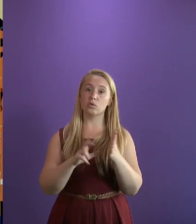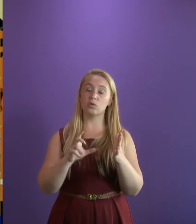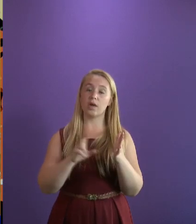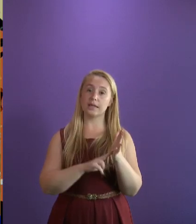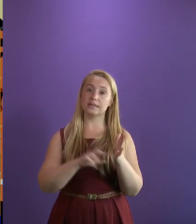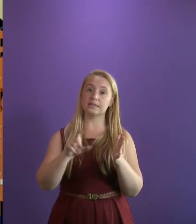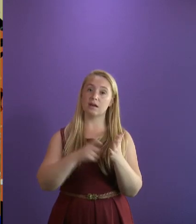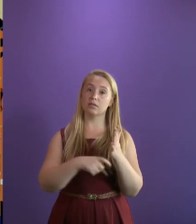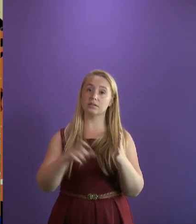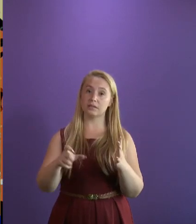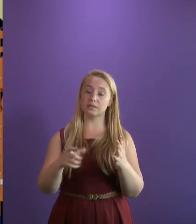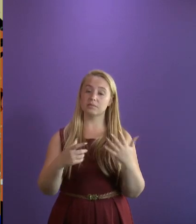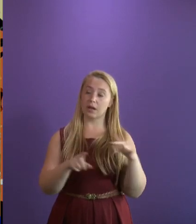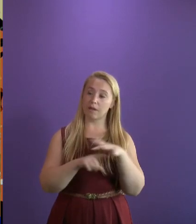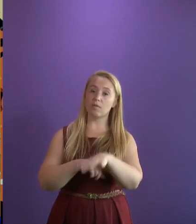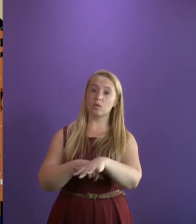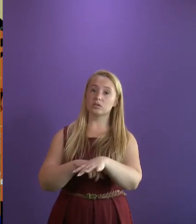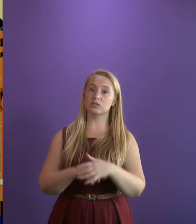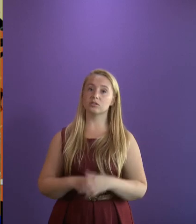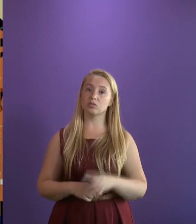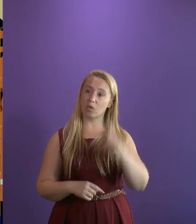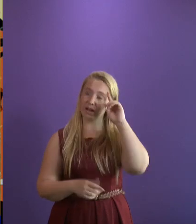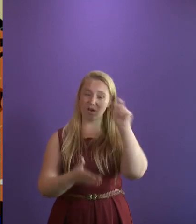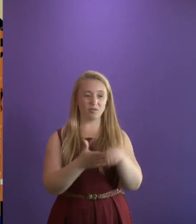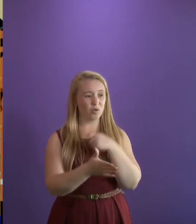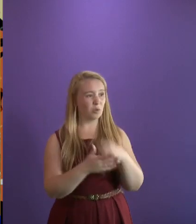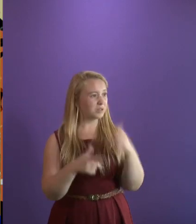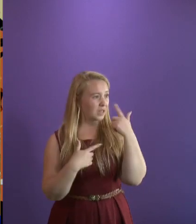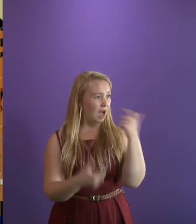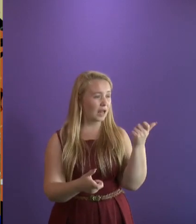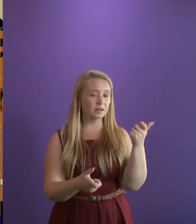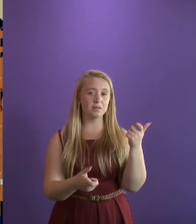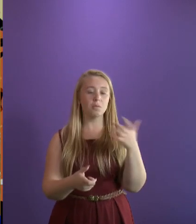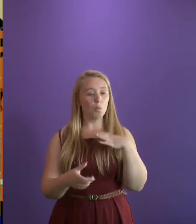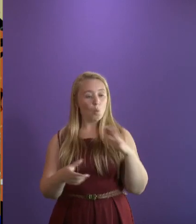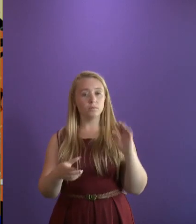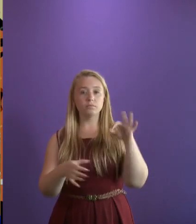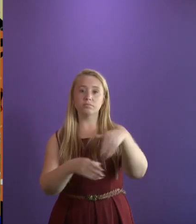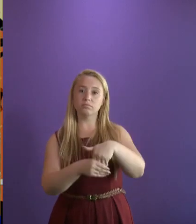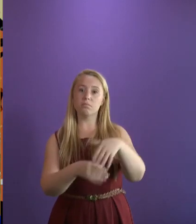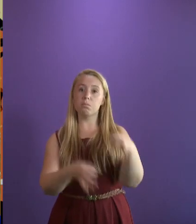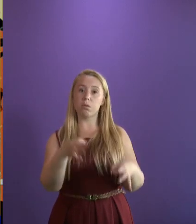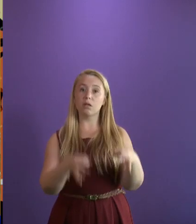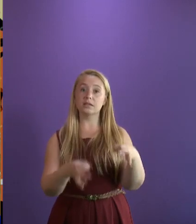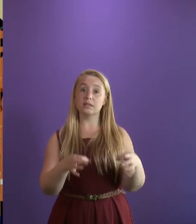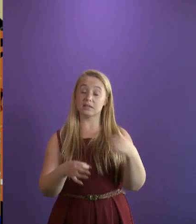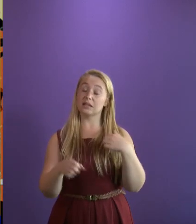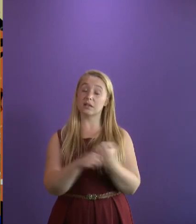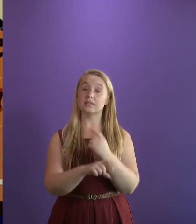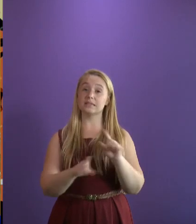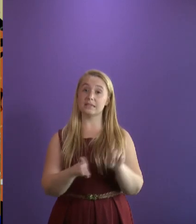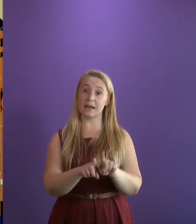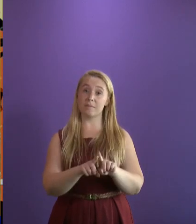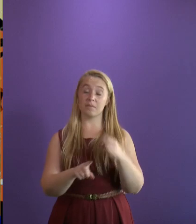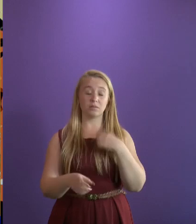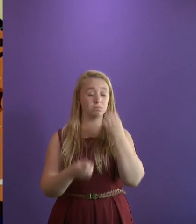I think that's probably your next best bet if you can't vote but you're still wanting to get involved in politics. I know that's what I did and I found it wonderful.